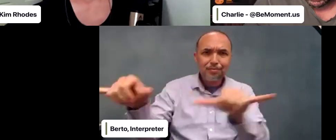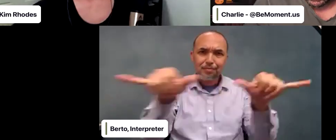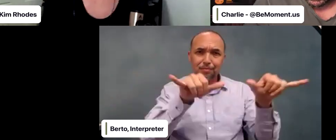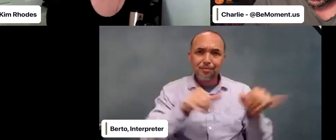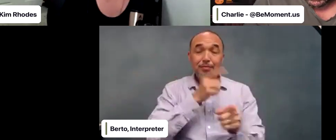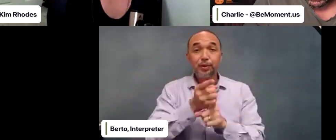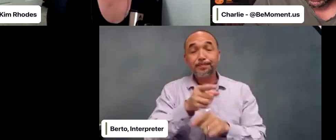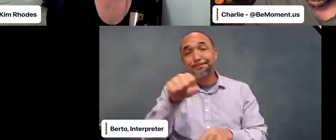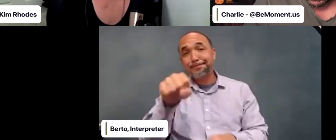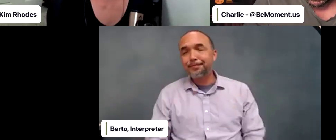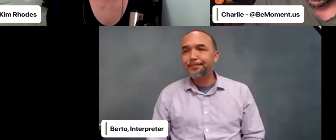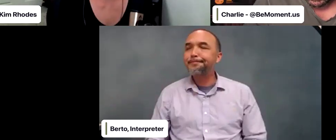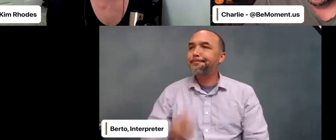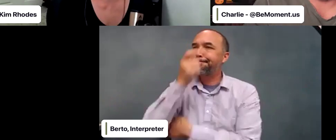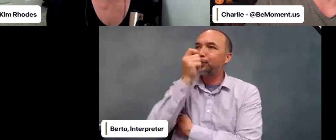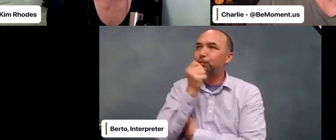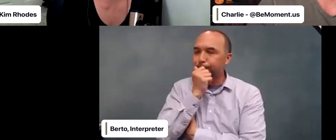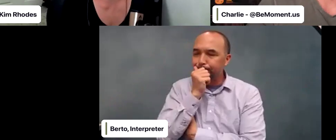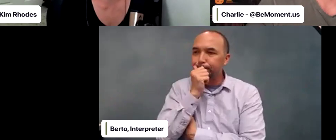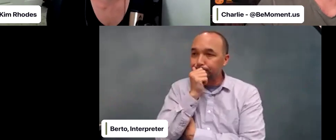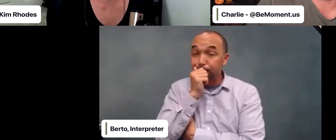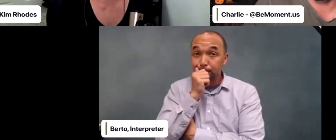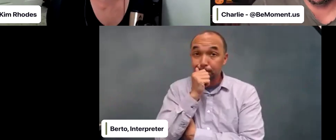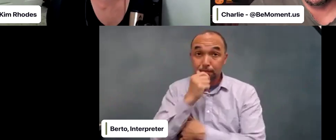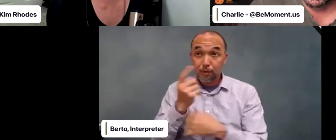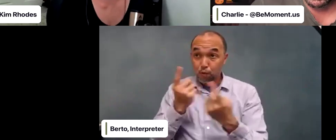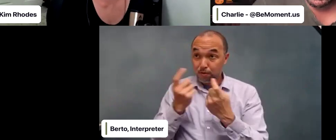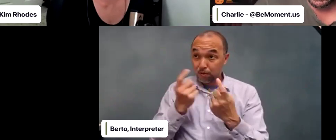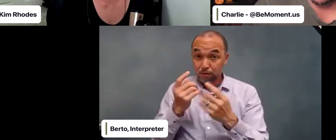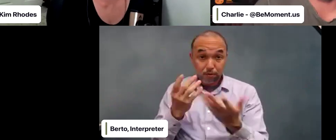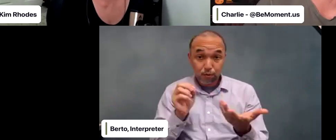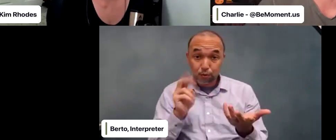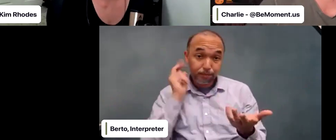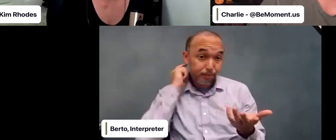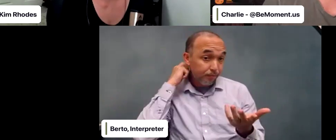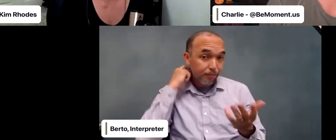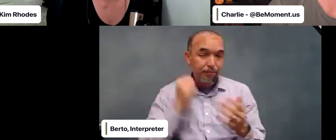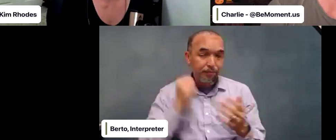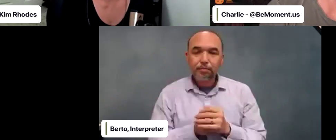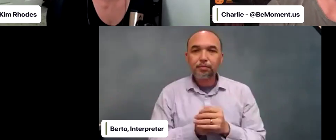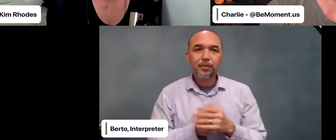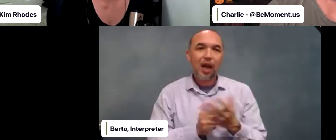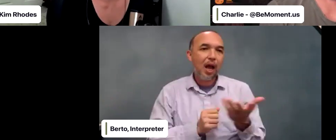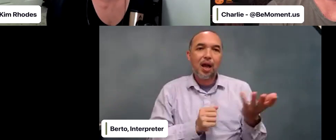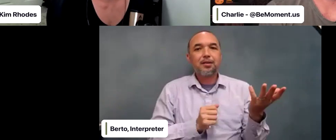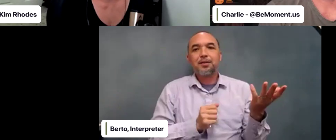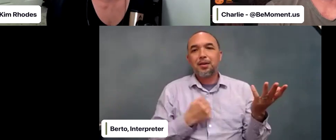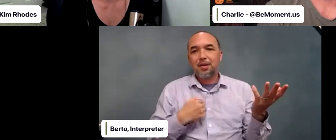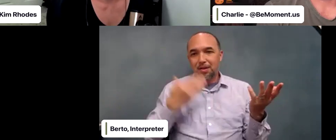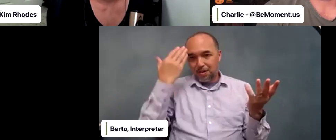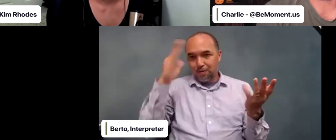Interesting. So do you have questions on that one? Well, first of all, I don't know why Lisa is trying to do this to